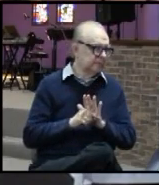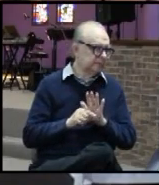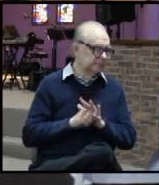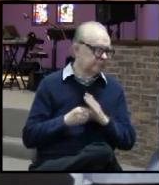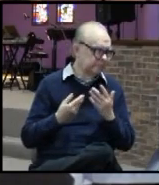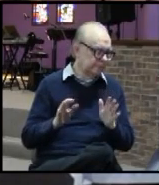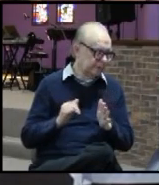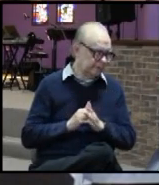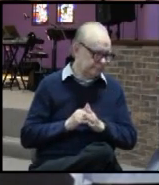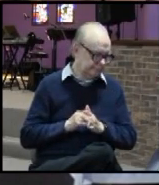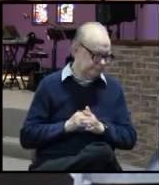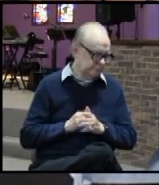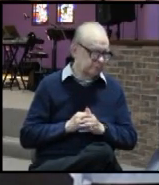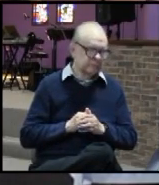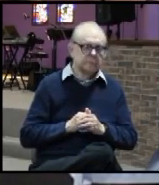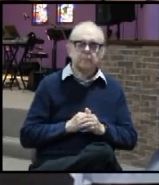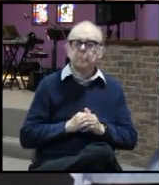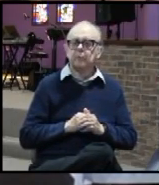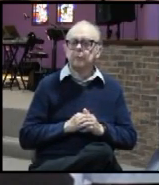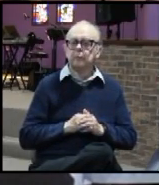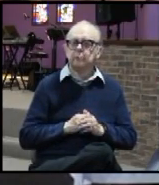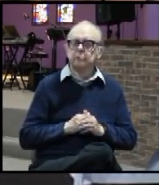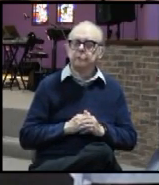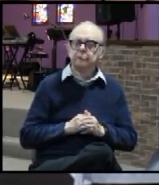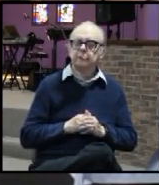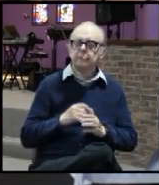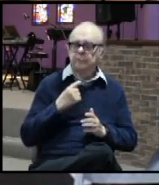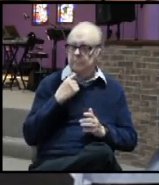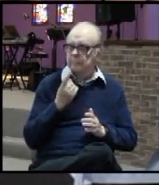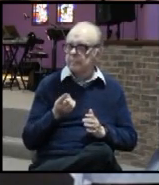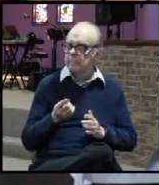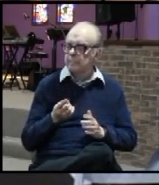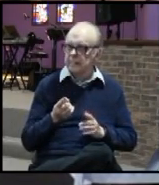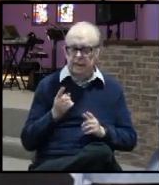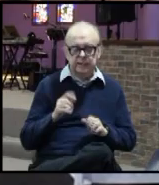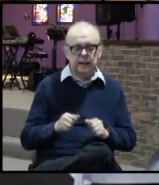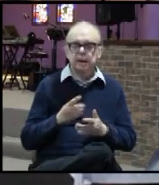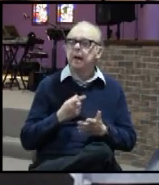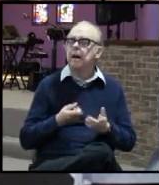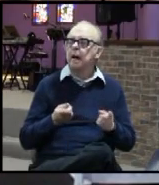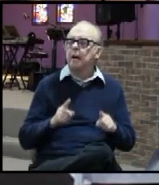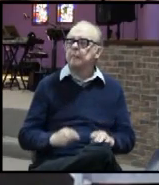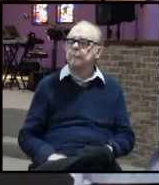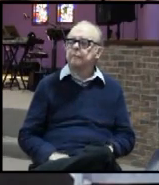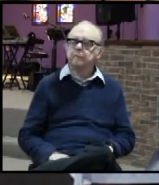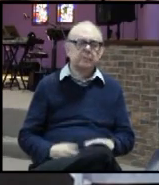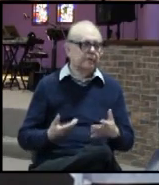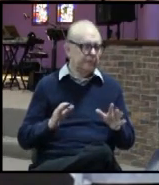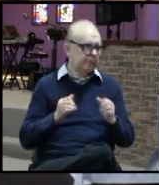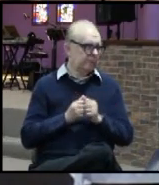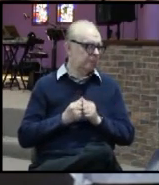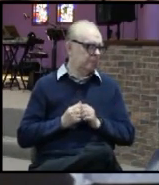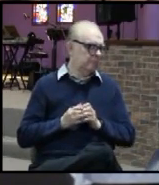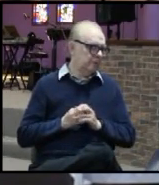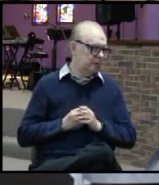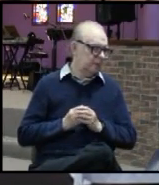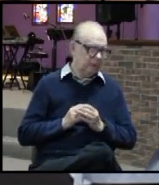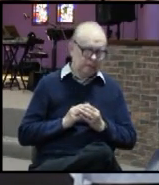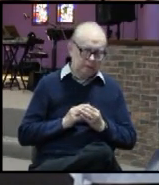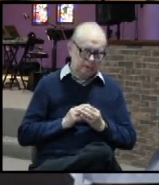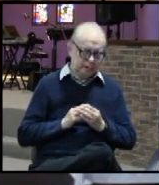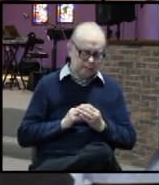already there to tell you that it can't happen. Okay? So let me finish up. I won't finish up with all of